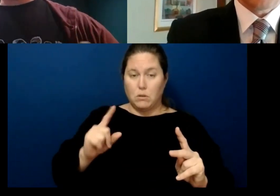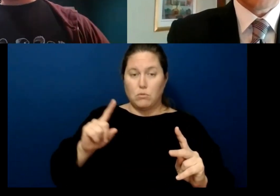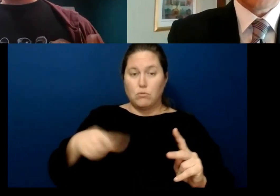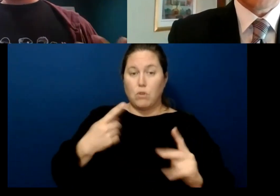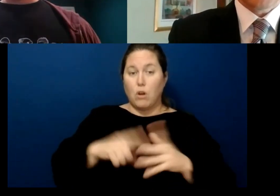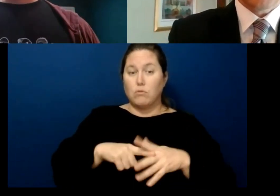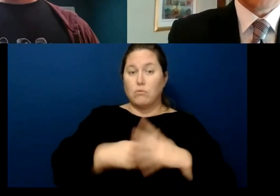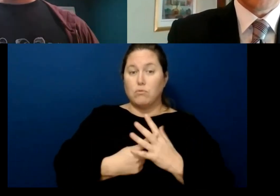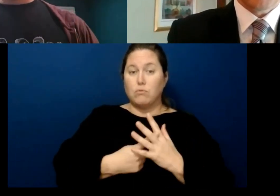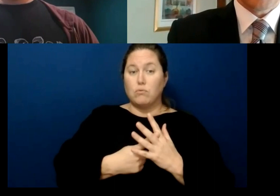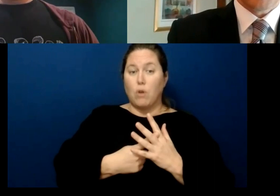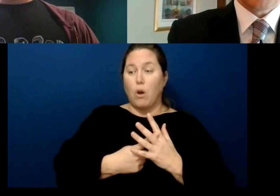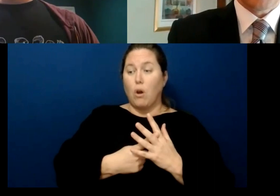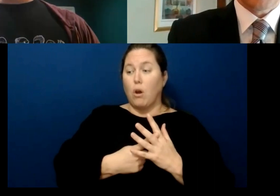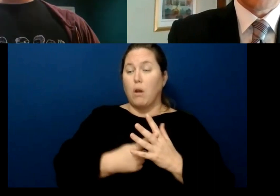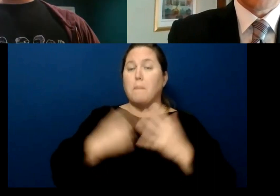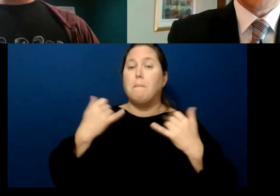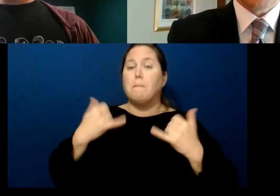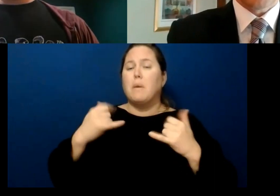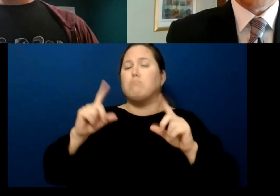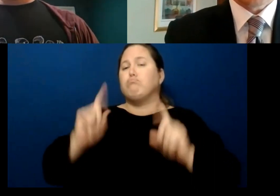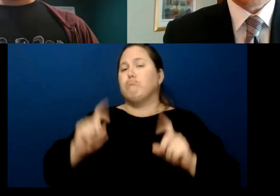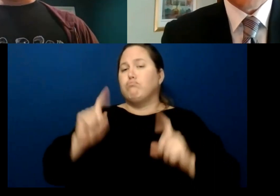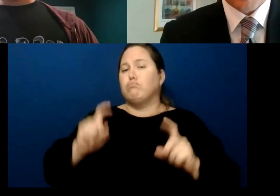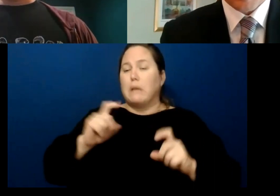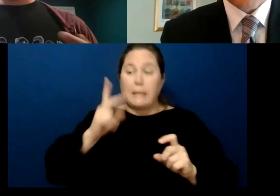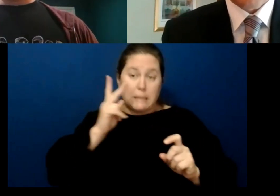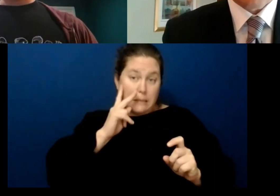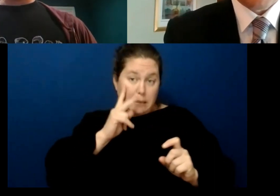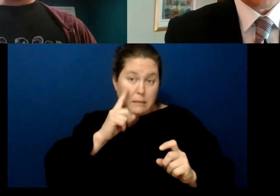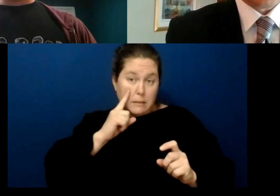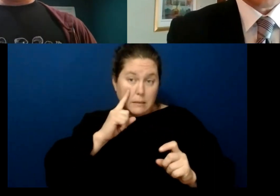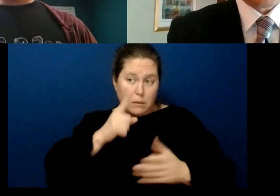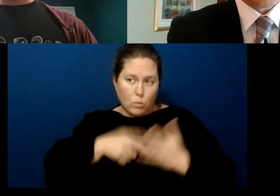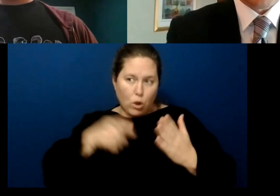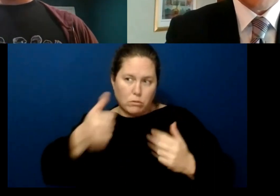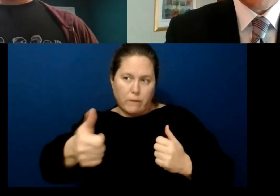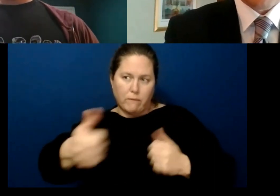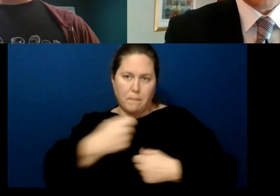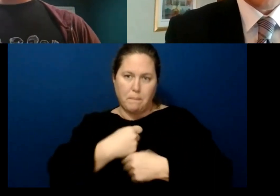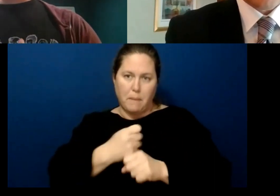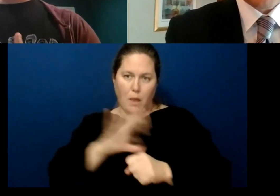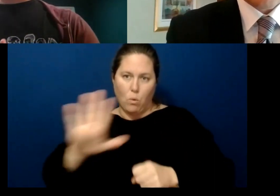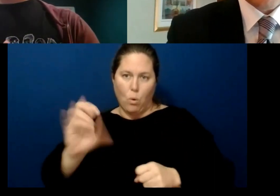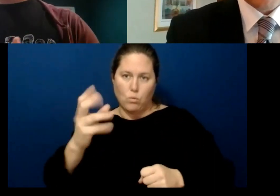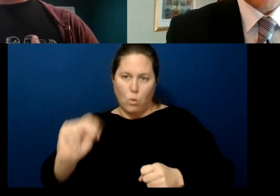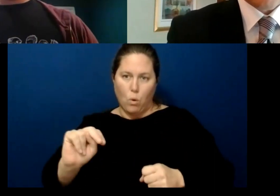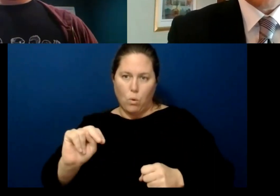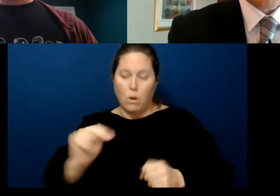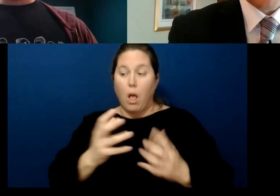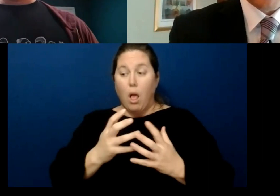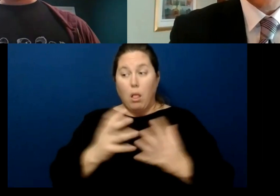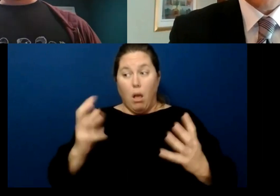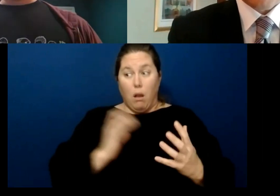see what you can make on your own. A lot of the work that we do is a lot of